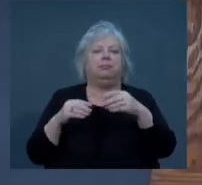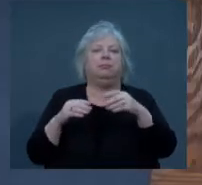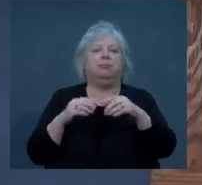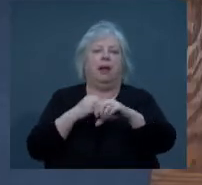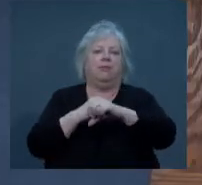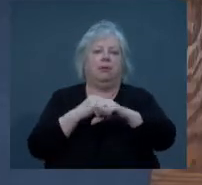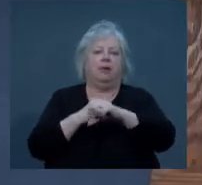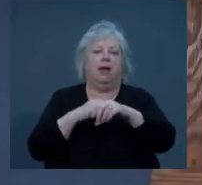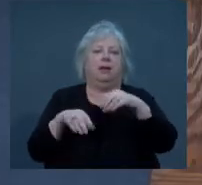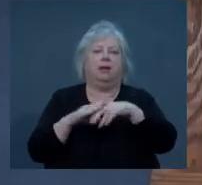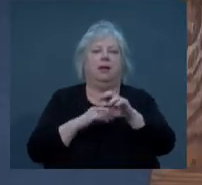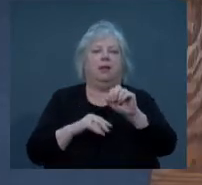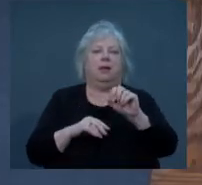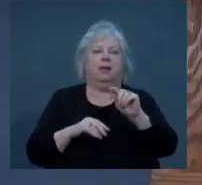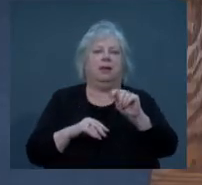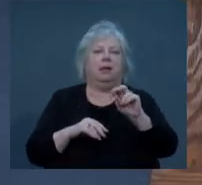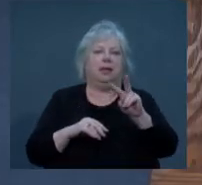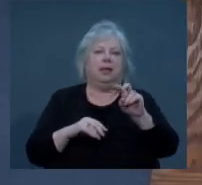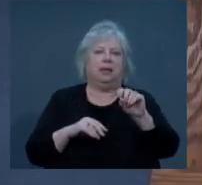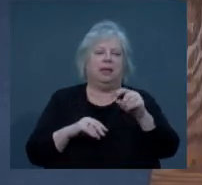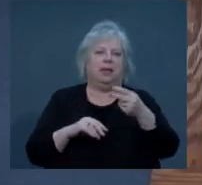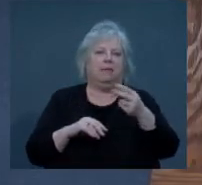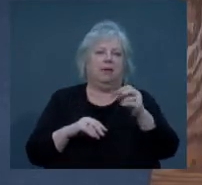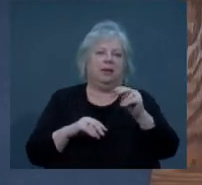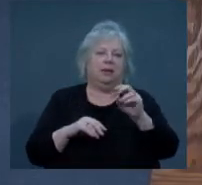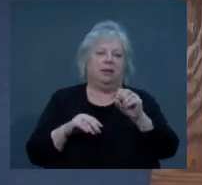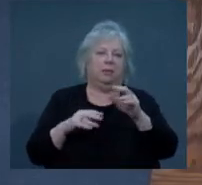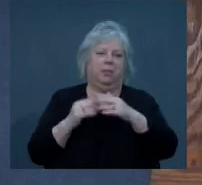that we've not been able to lease. There are also other